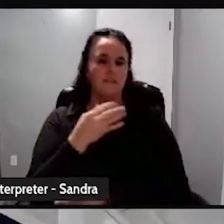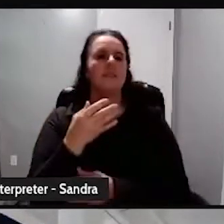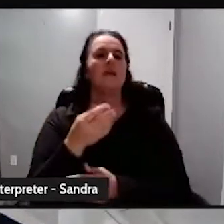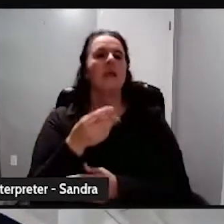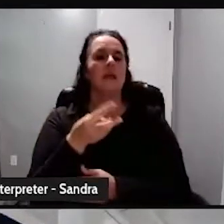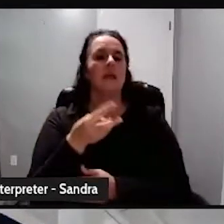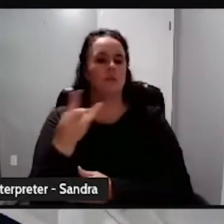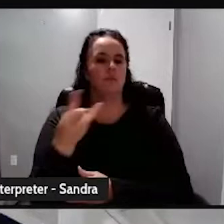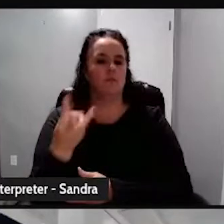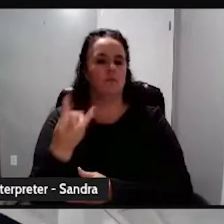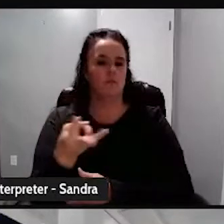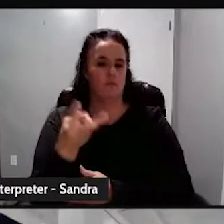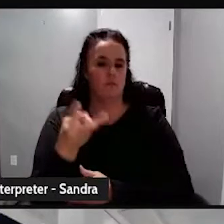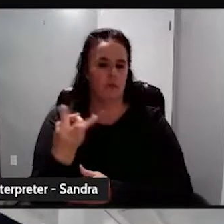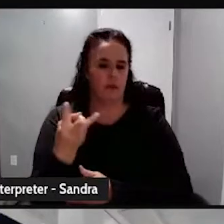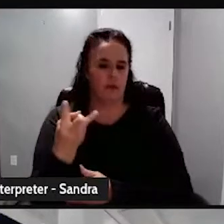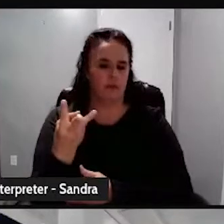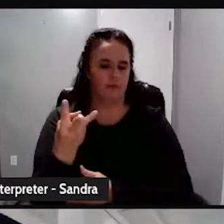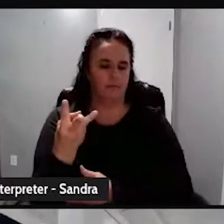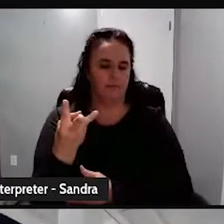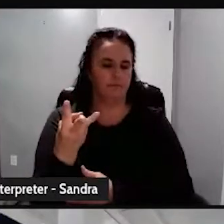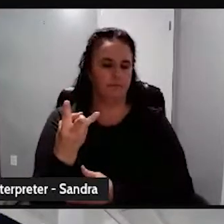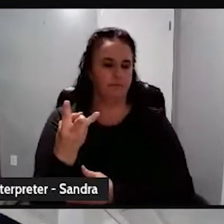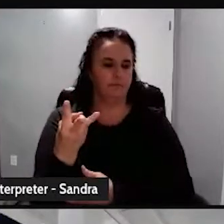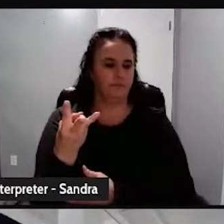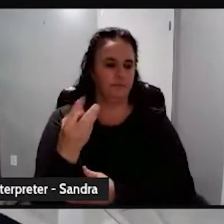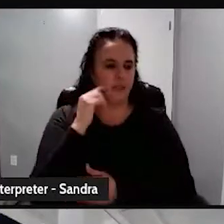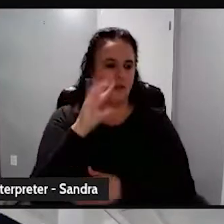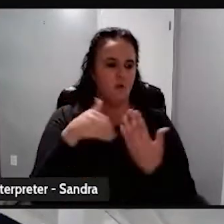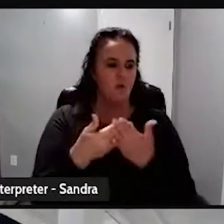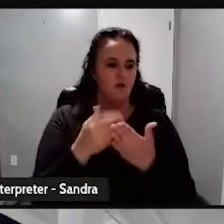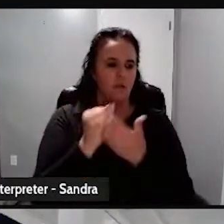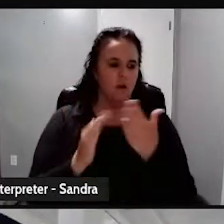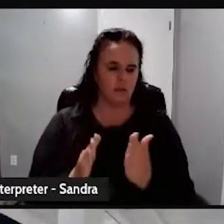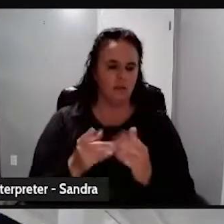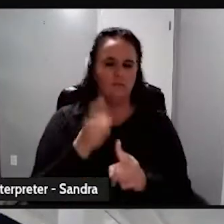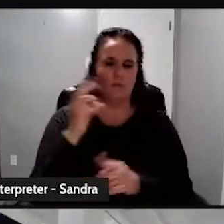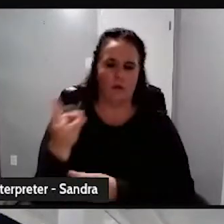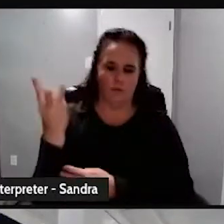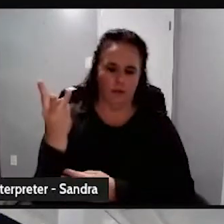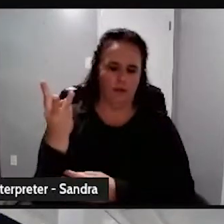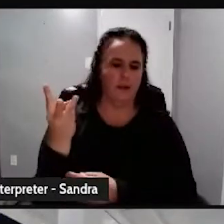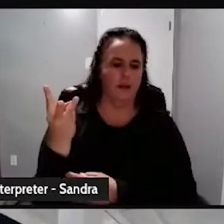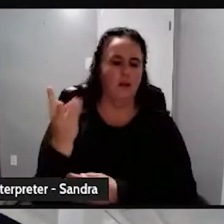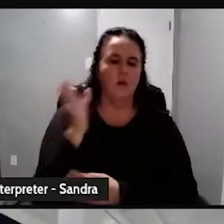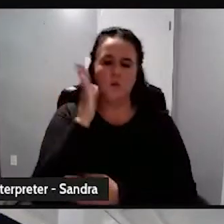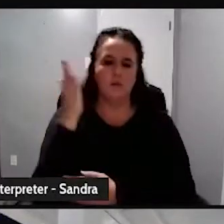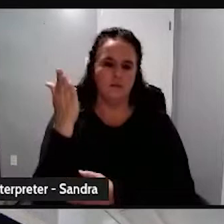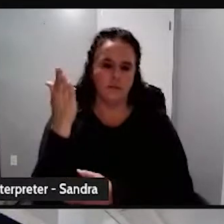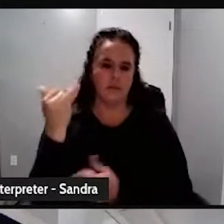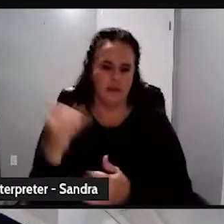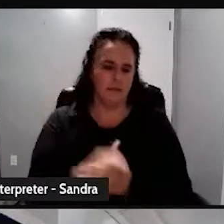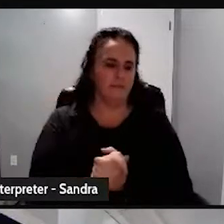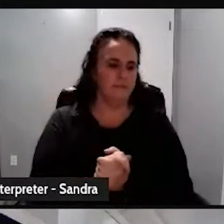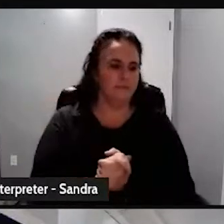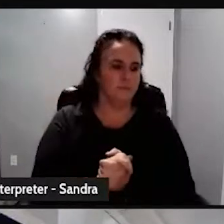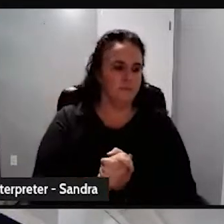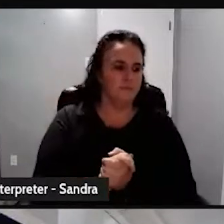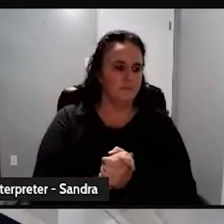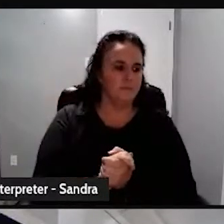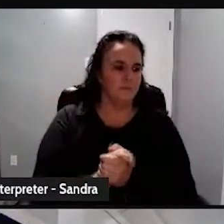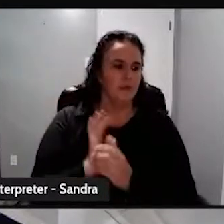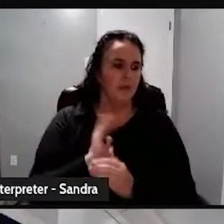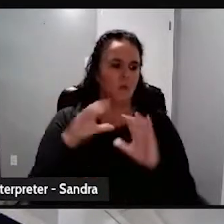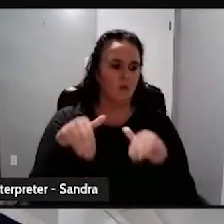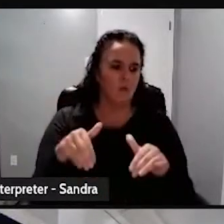Winnipeg. I think all of our artists are from Winnipeg who are going to speak today. Our group